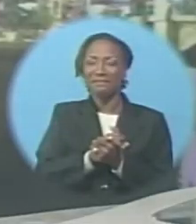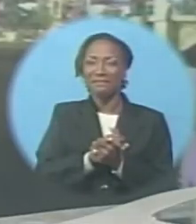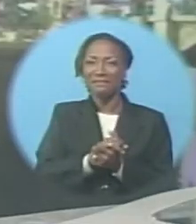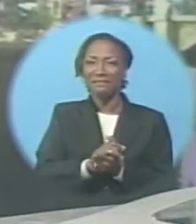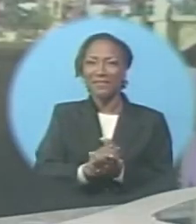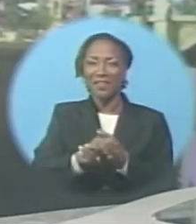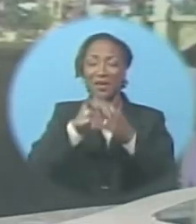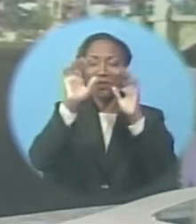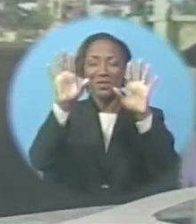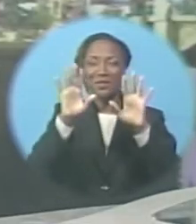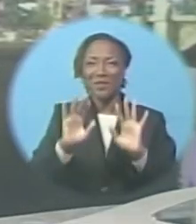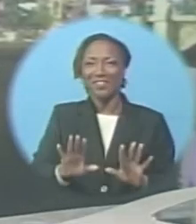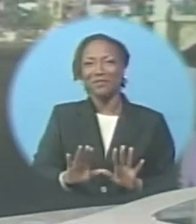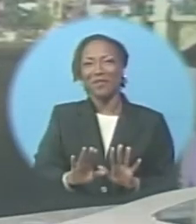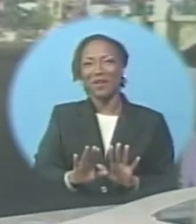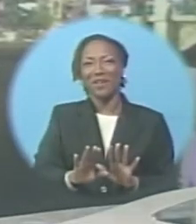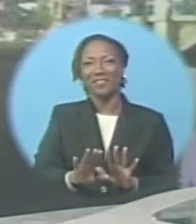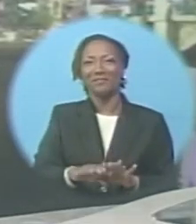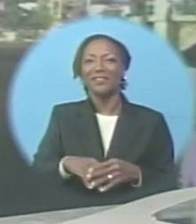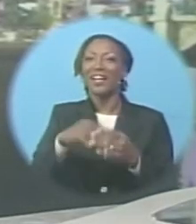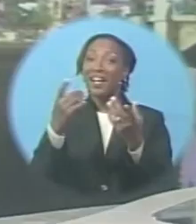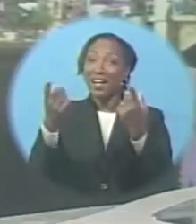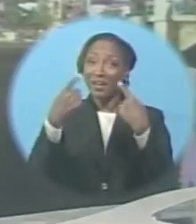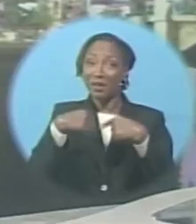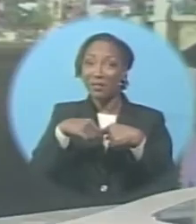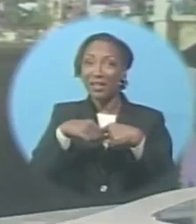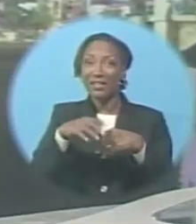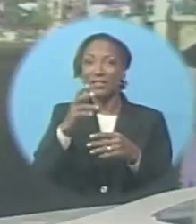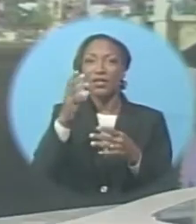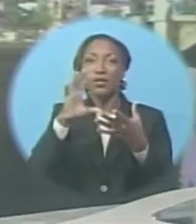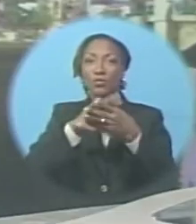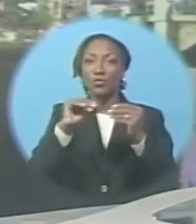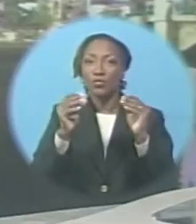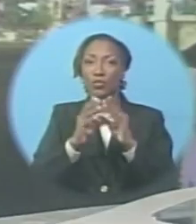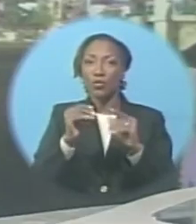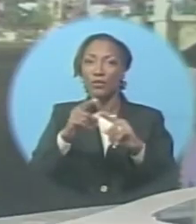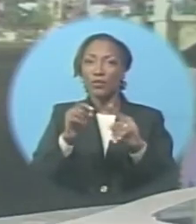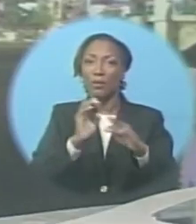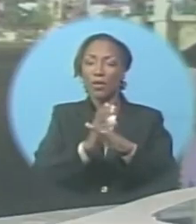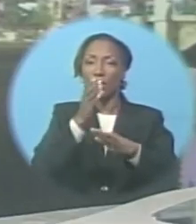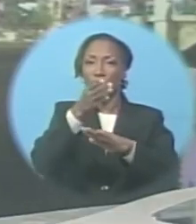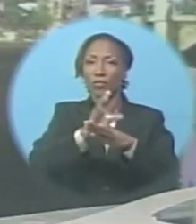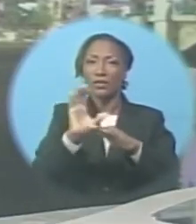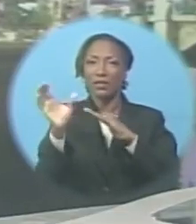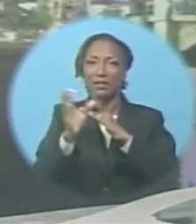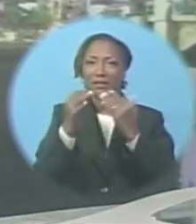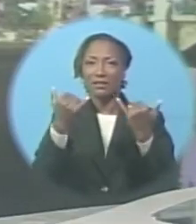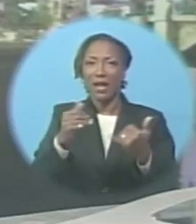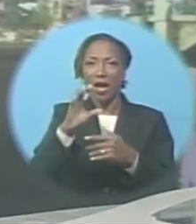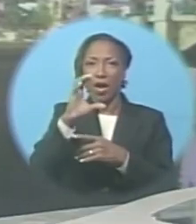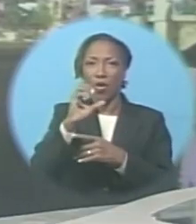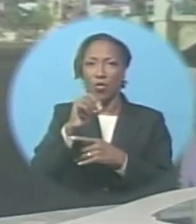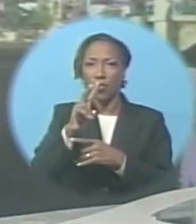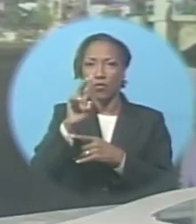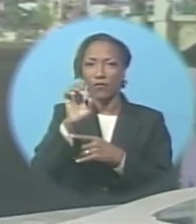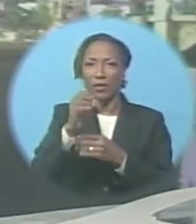That's fantastic. Well, still to come, a look at stories from across our region. But before we get there, here's a tip from Coverley Medical Center.